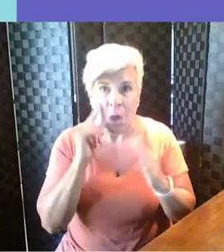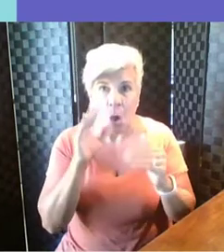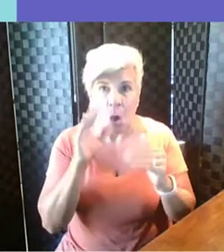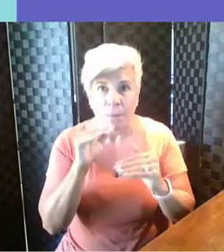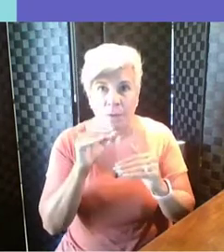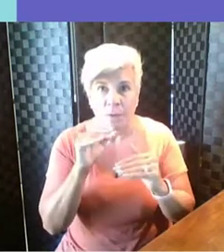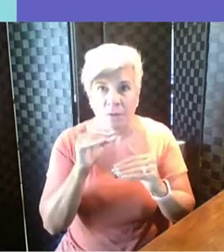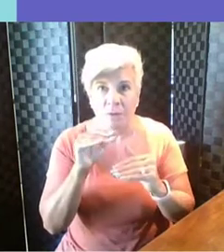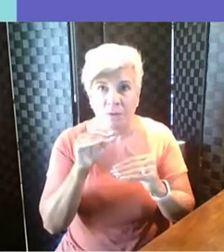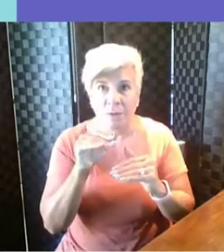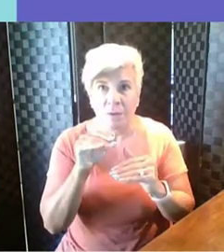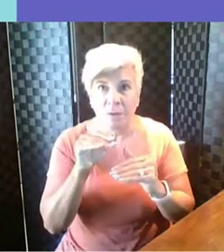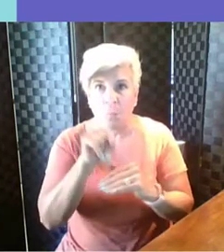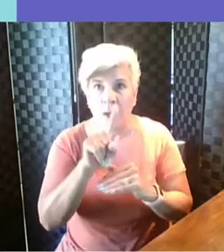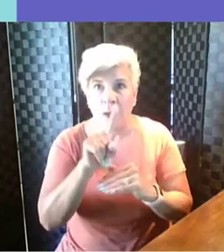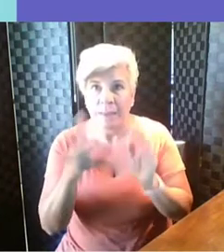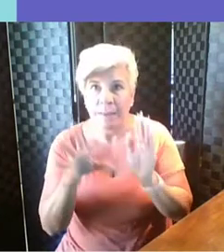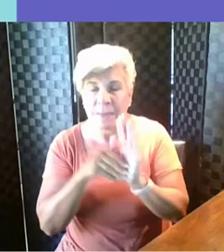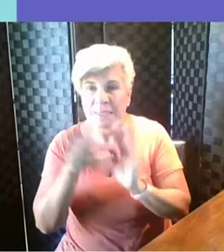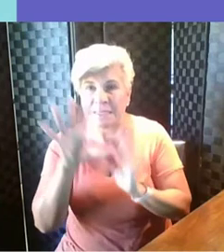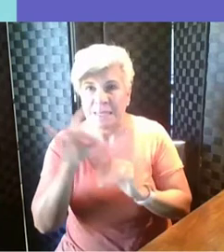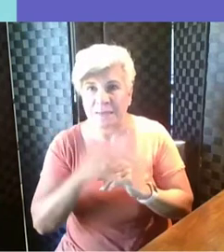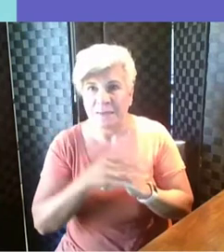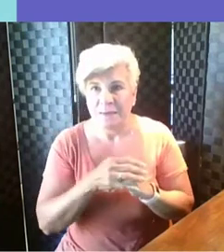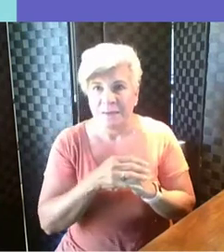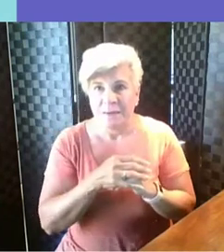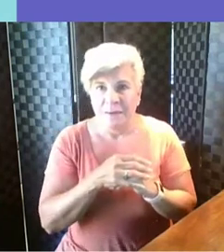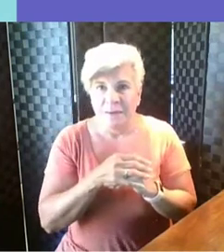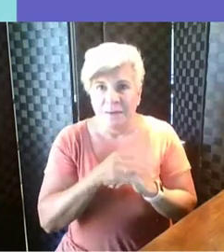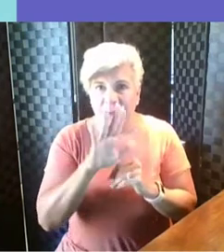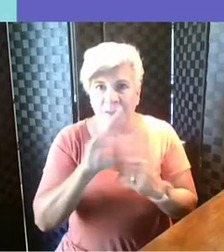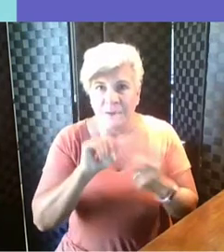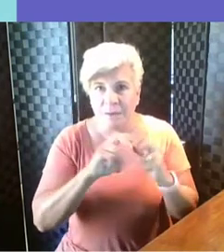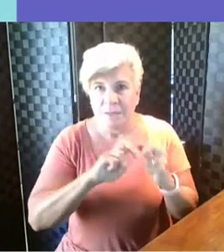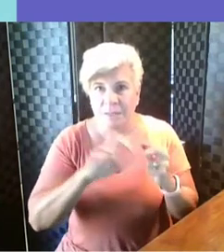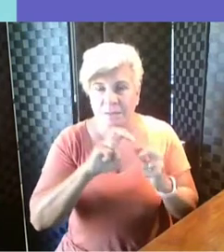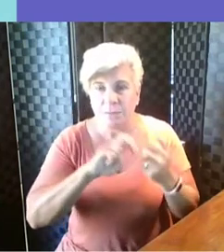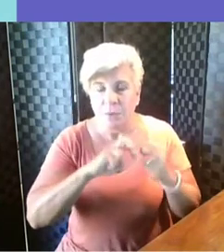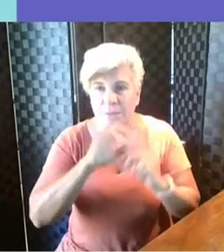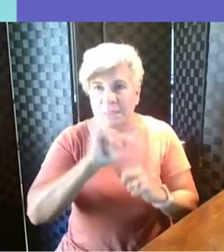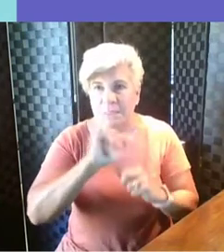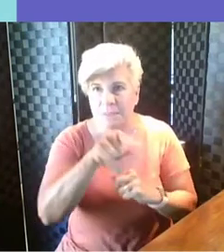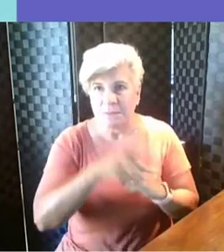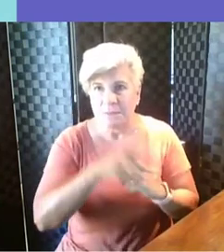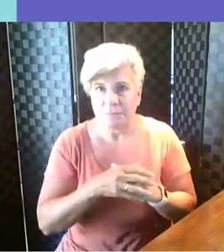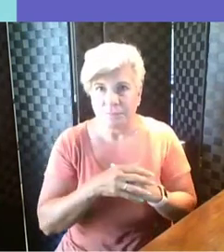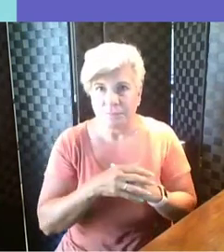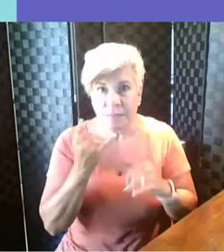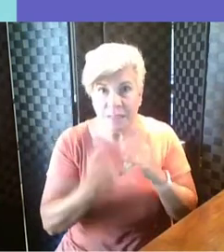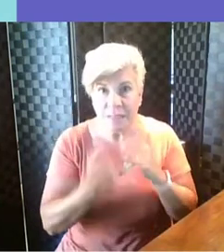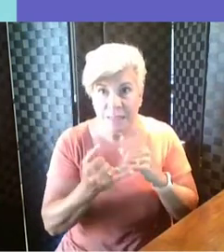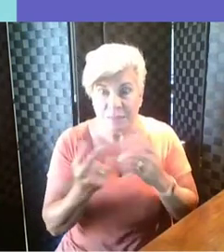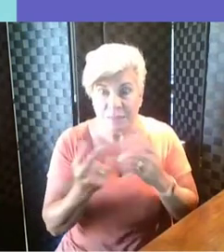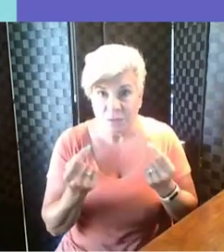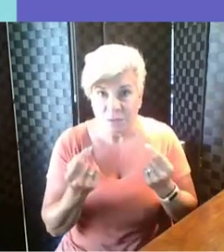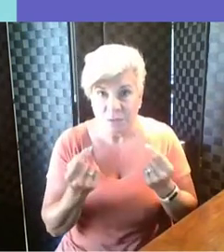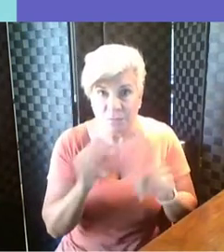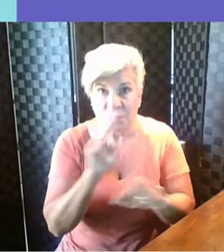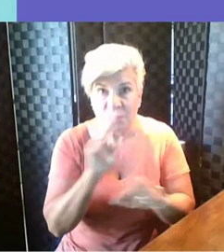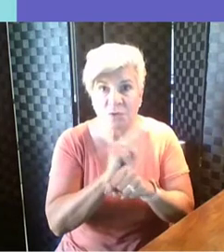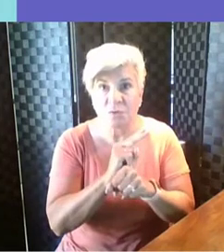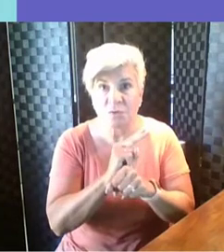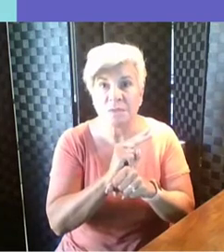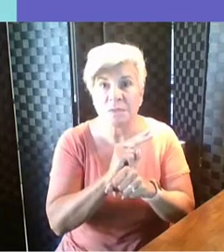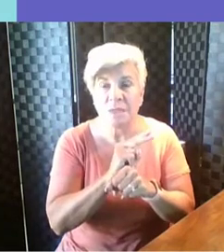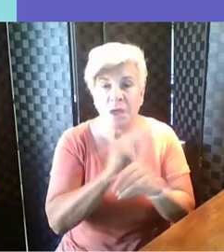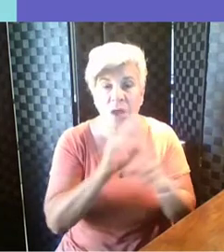you grabbed the 1 and the 8, and that your problem looks similar to this. The last step was then to use that